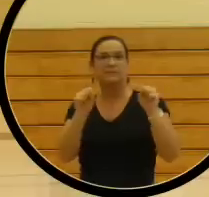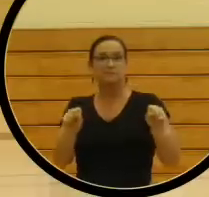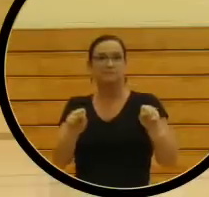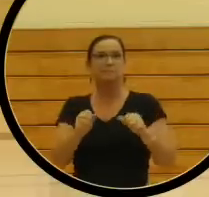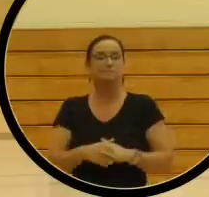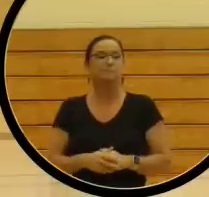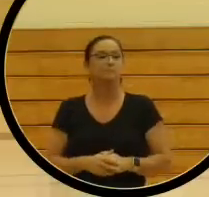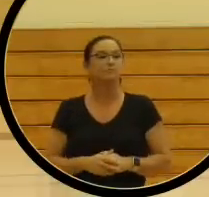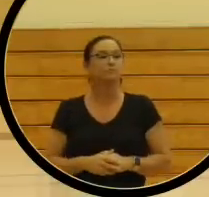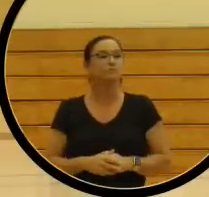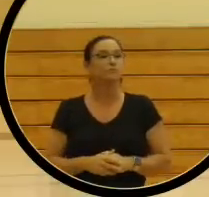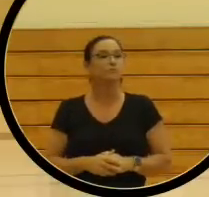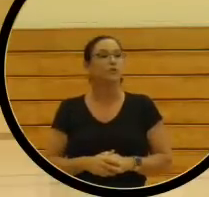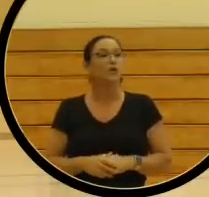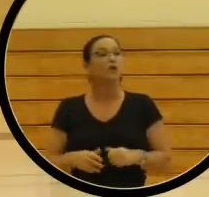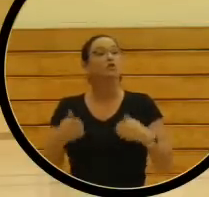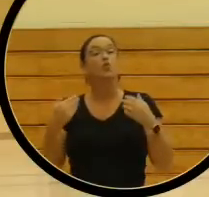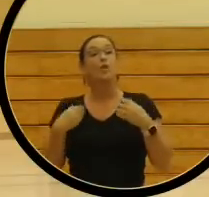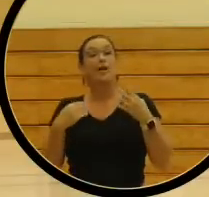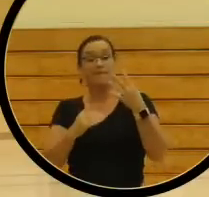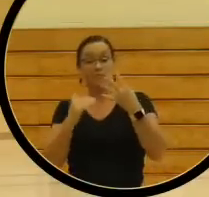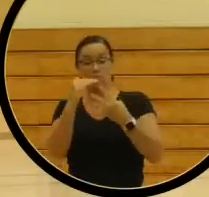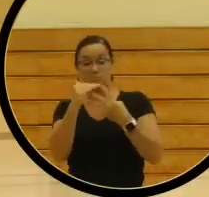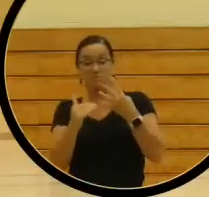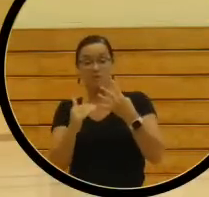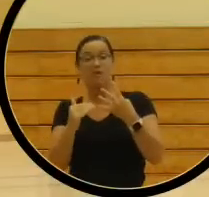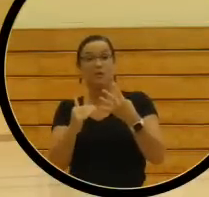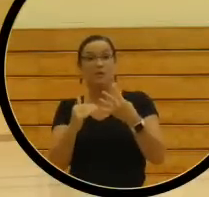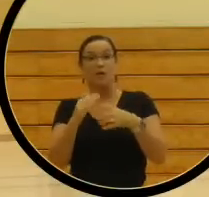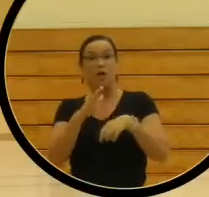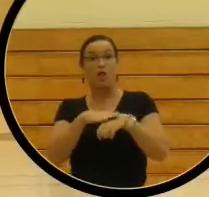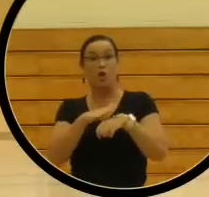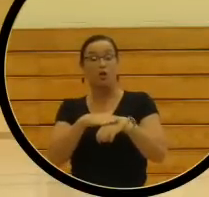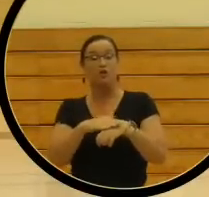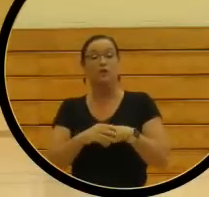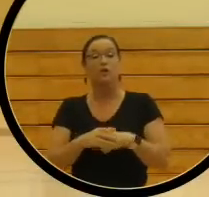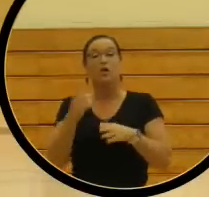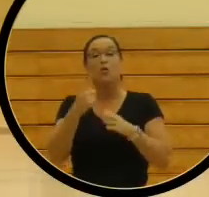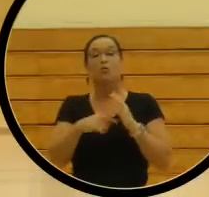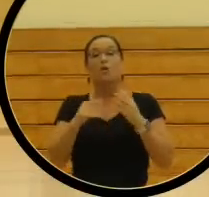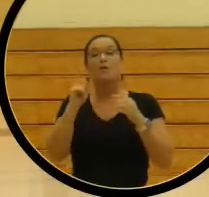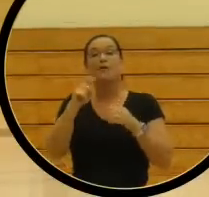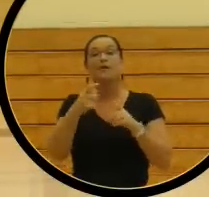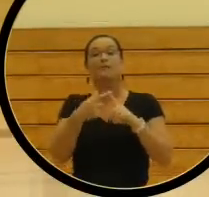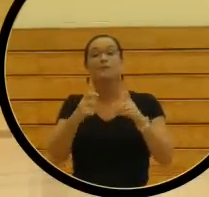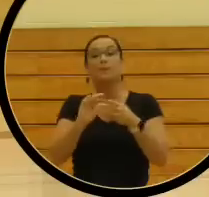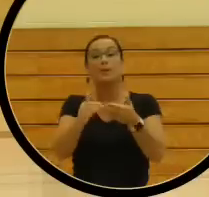So along with the alert levels, what we need the community to do,